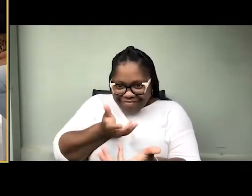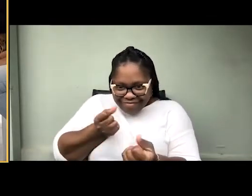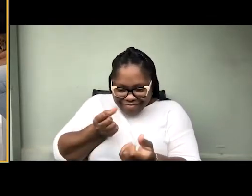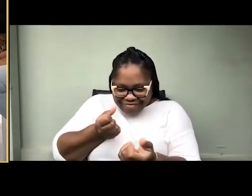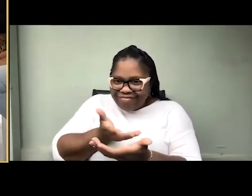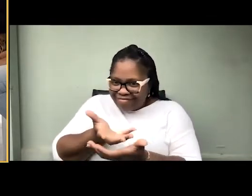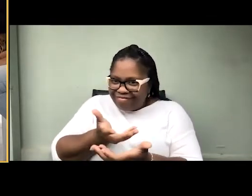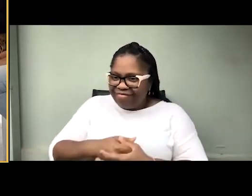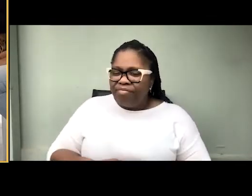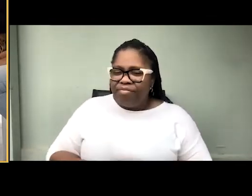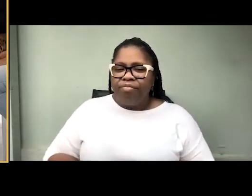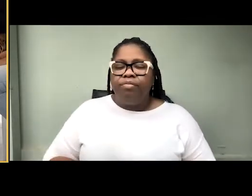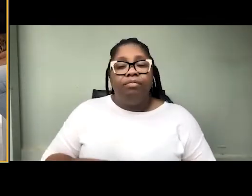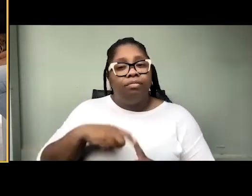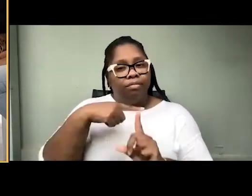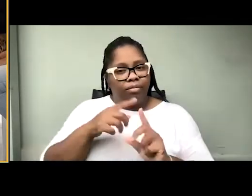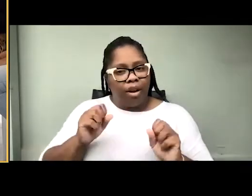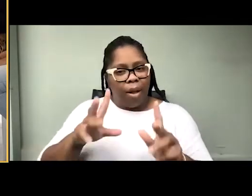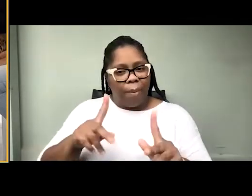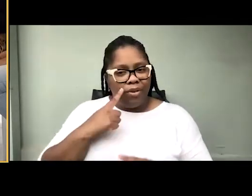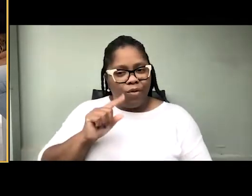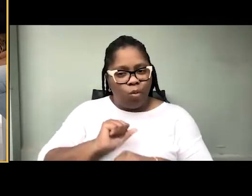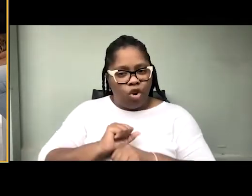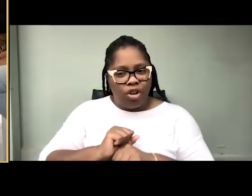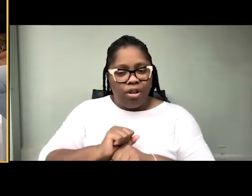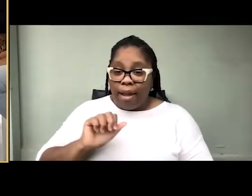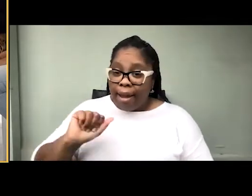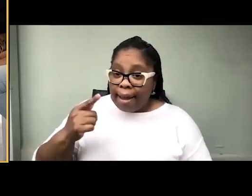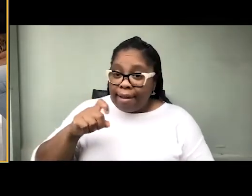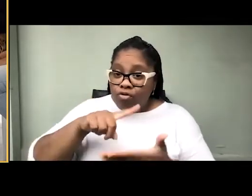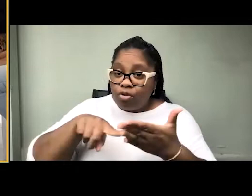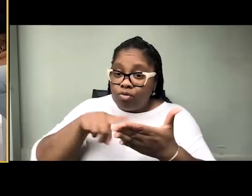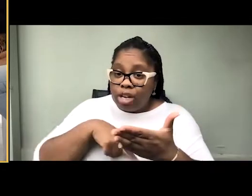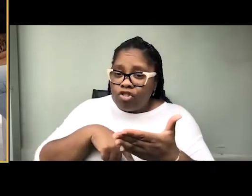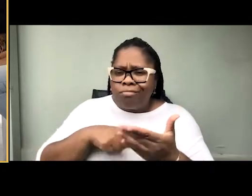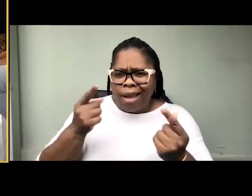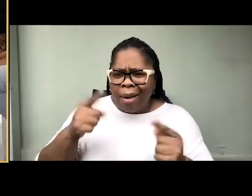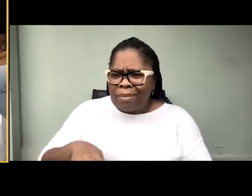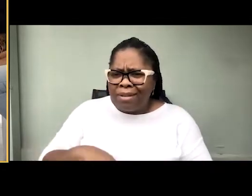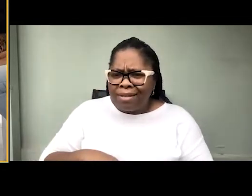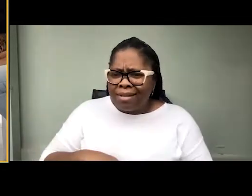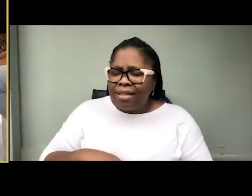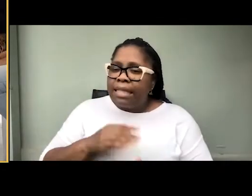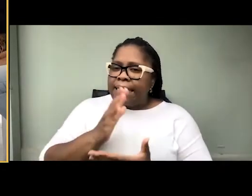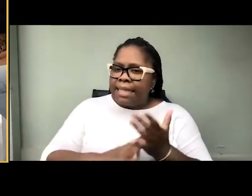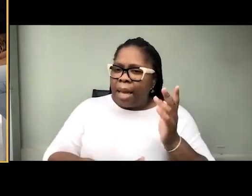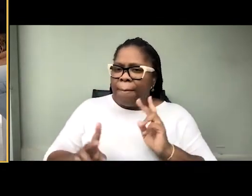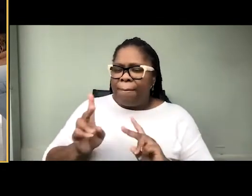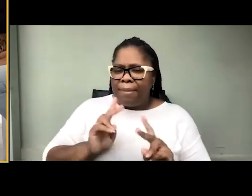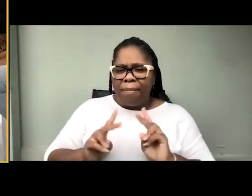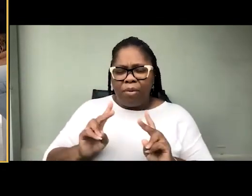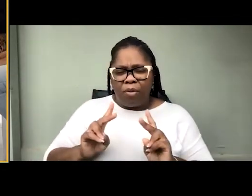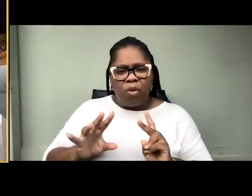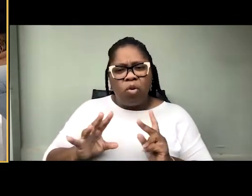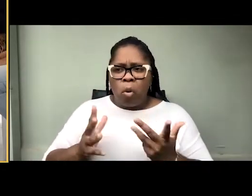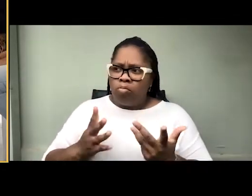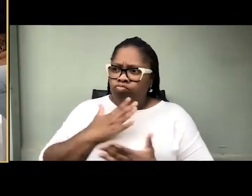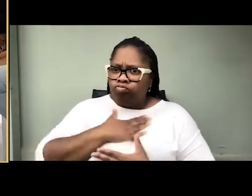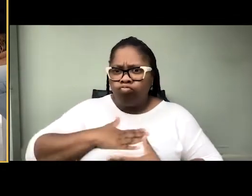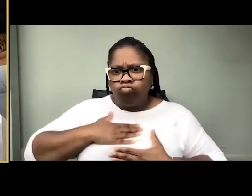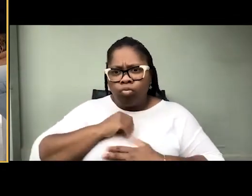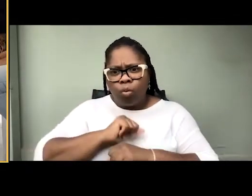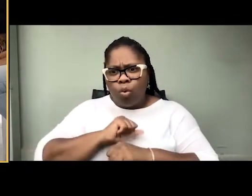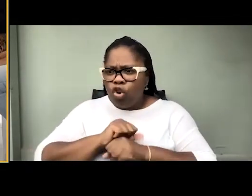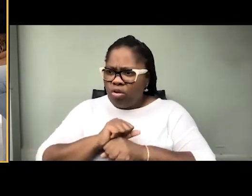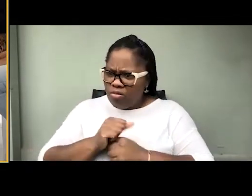work. Age discrimination is real, particularly when it comes to working. Some people find purpose and meaning in work and would